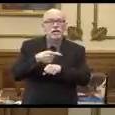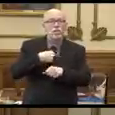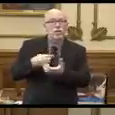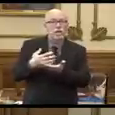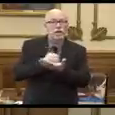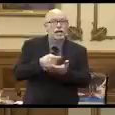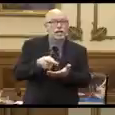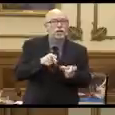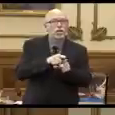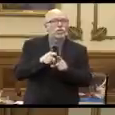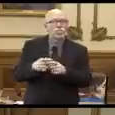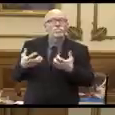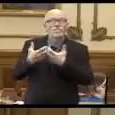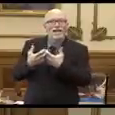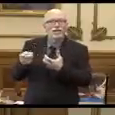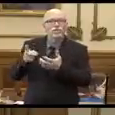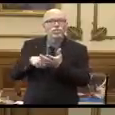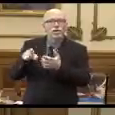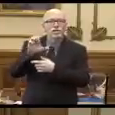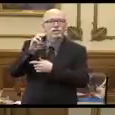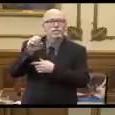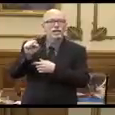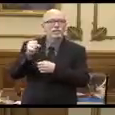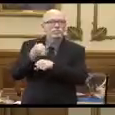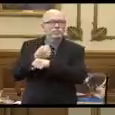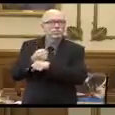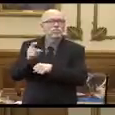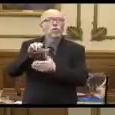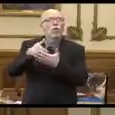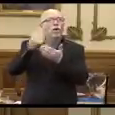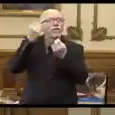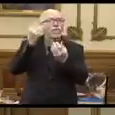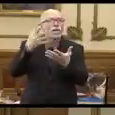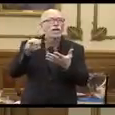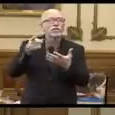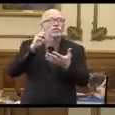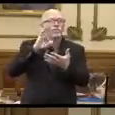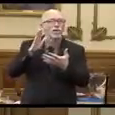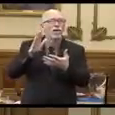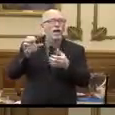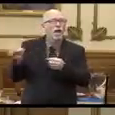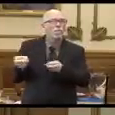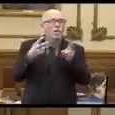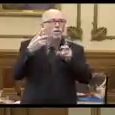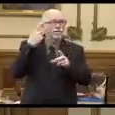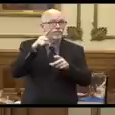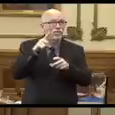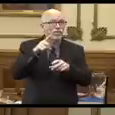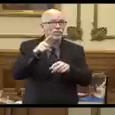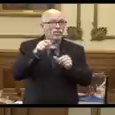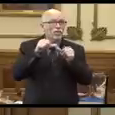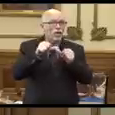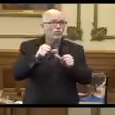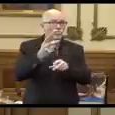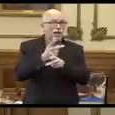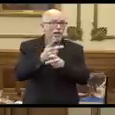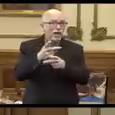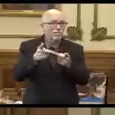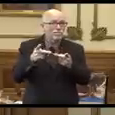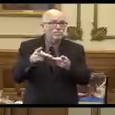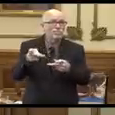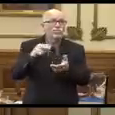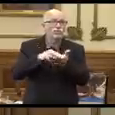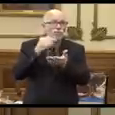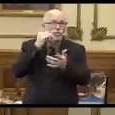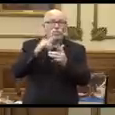collecting also matches with what the CMS data is, so that all that information that's going to be uploaded from long-term care facilities is going to align with